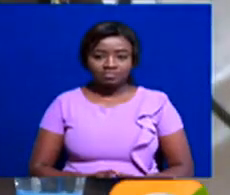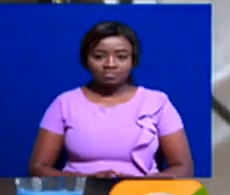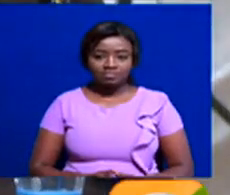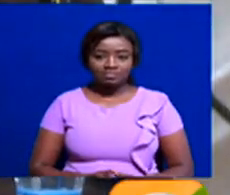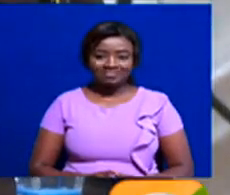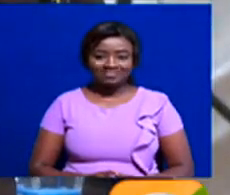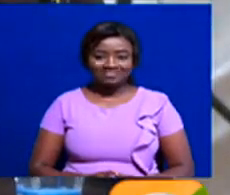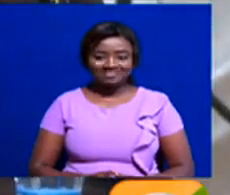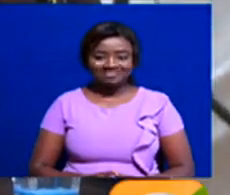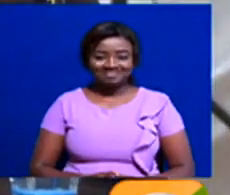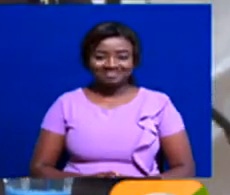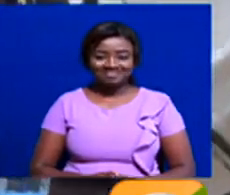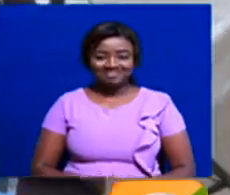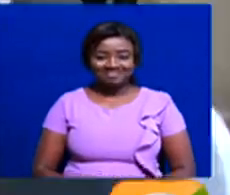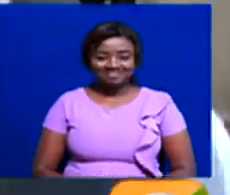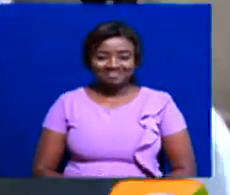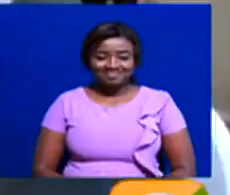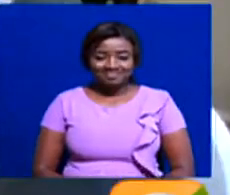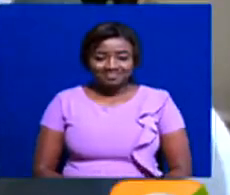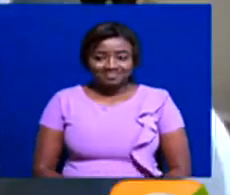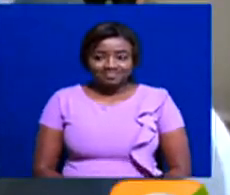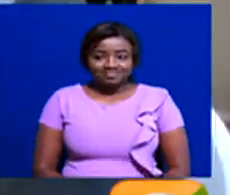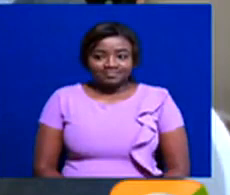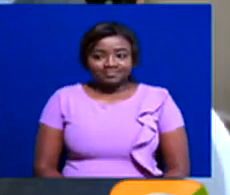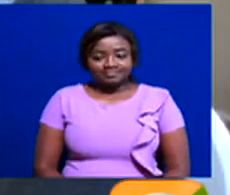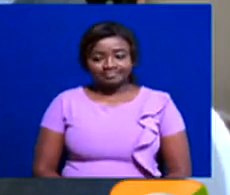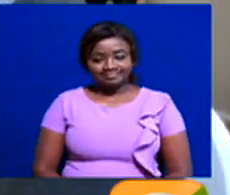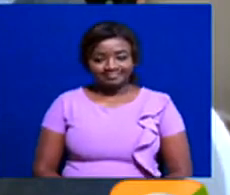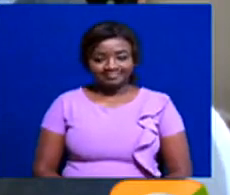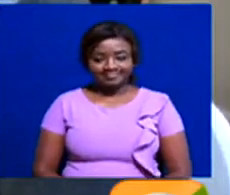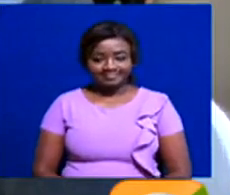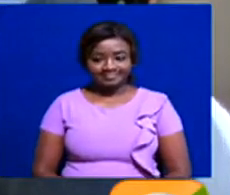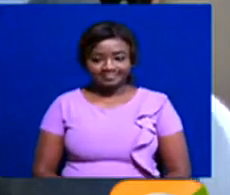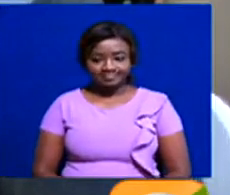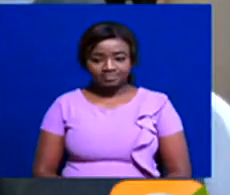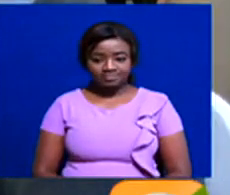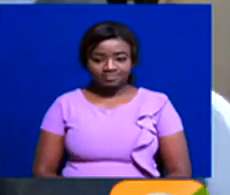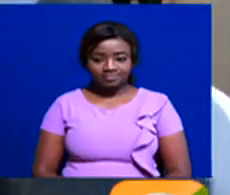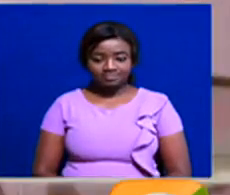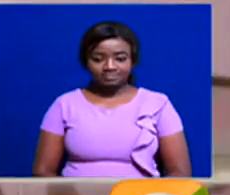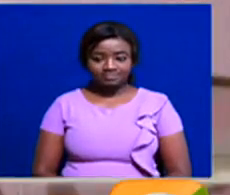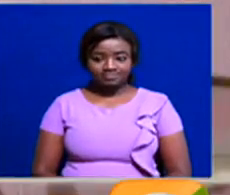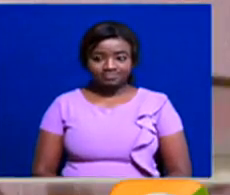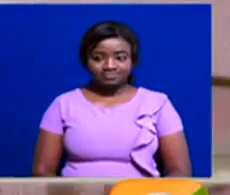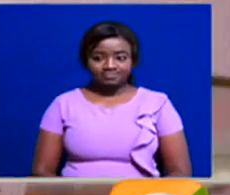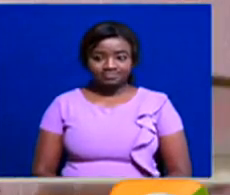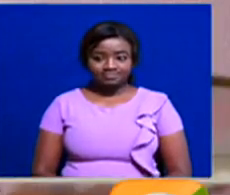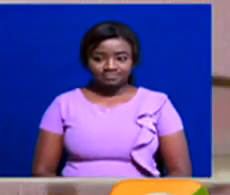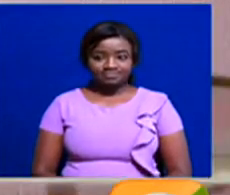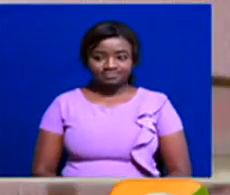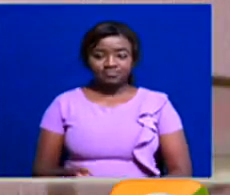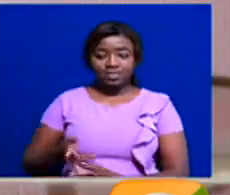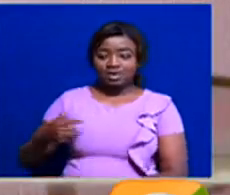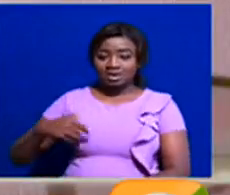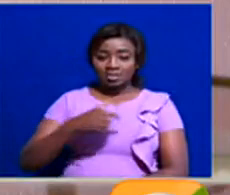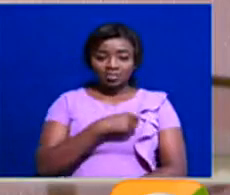And so I would like for us all, it's so good to see that everyone is interested in smart cities. We are keen to see